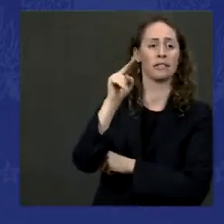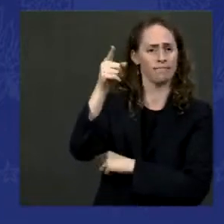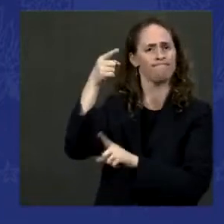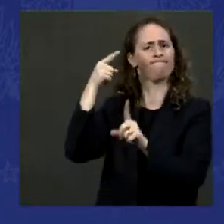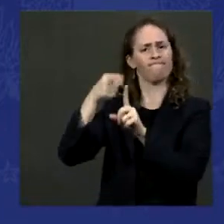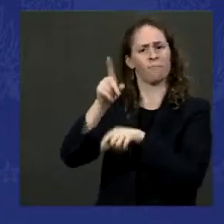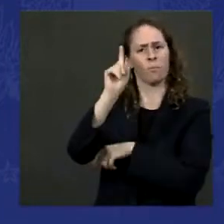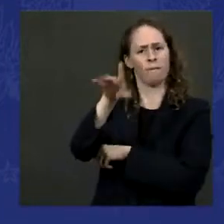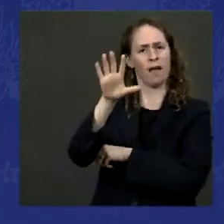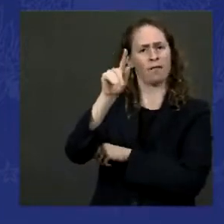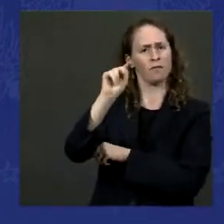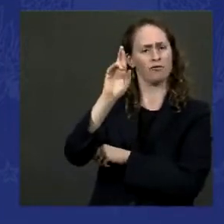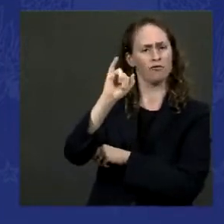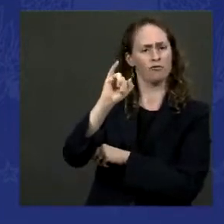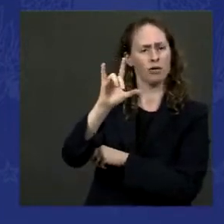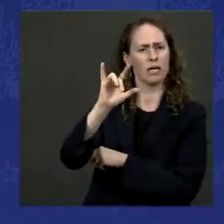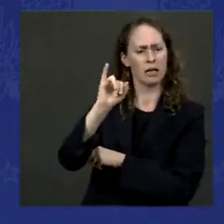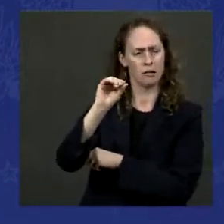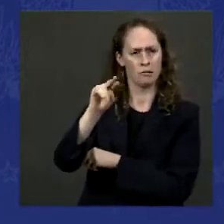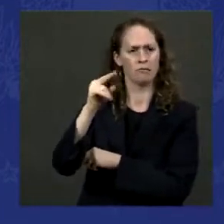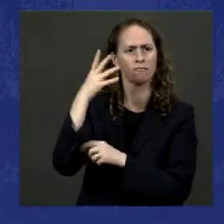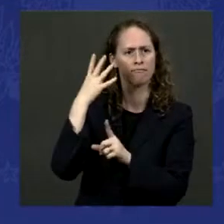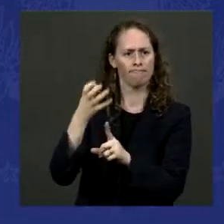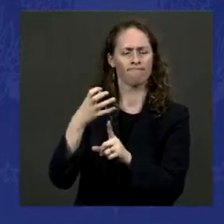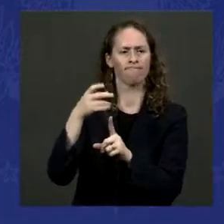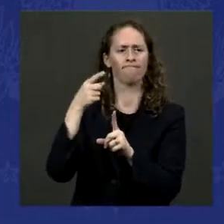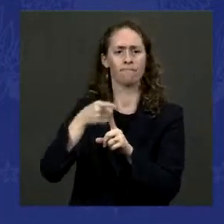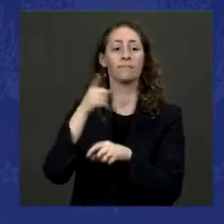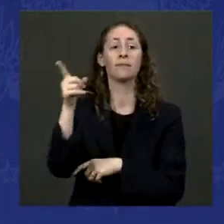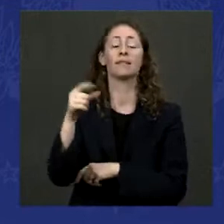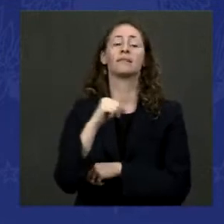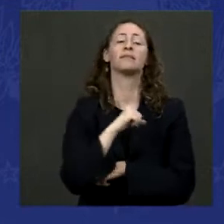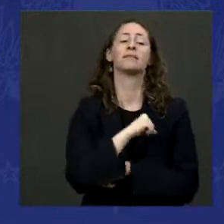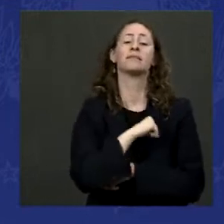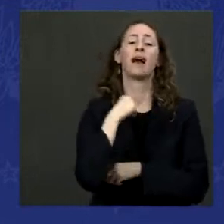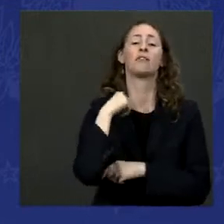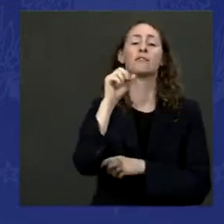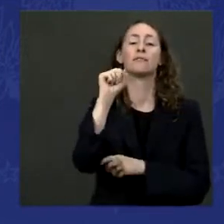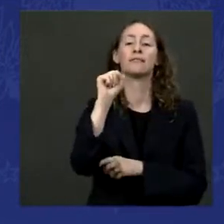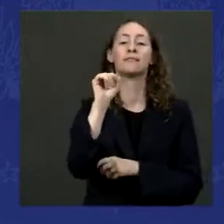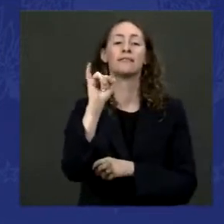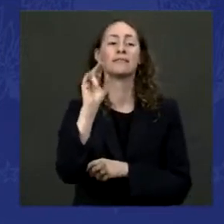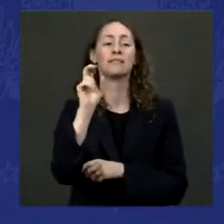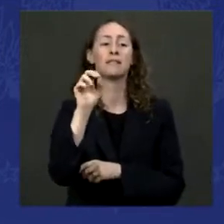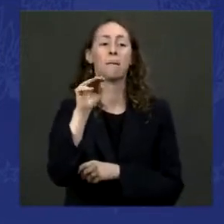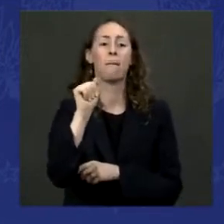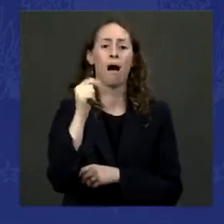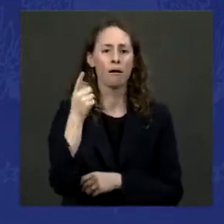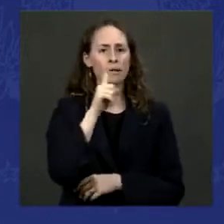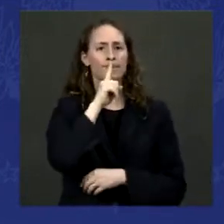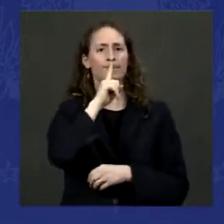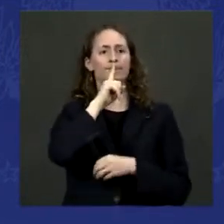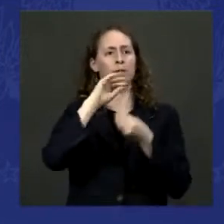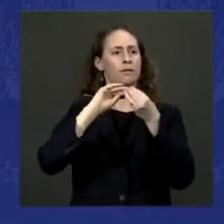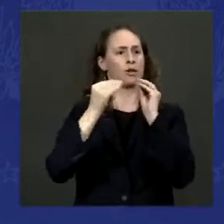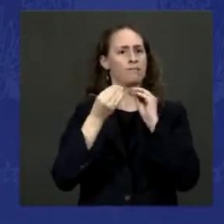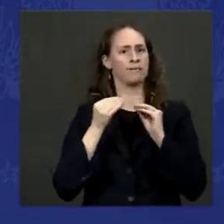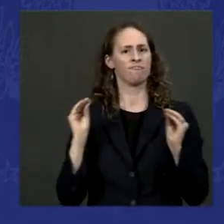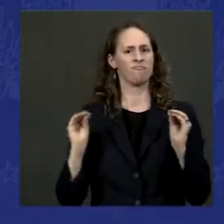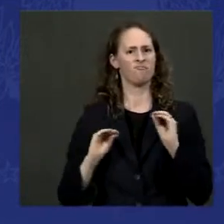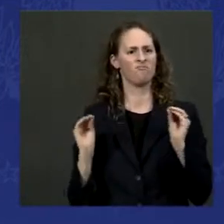give that number of where she's willing to go, how high she's willing to go, but she says she's negotiating good faith with the White House. What is her